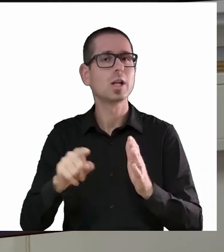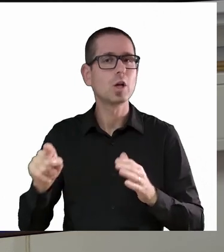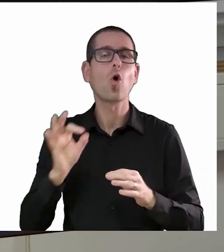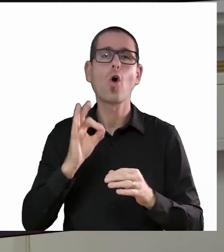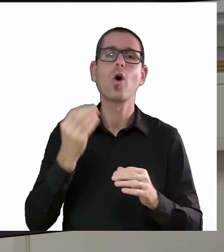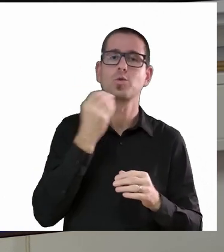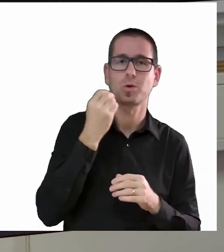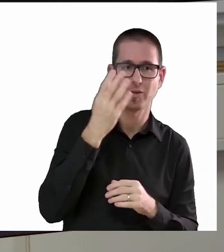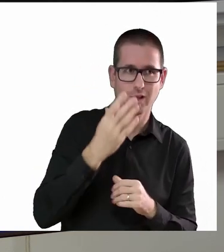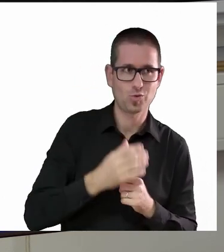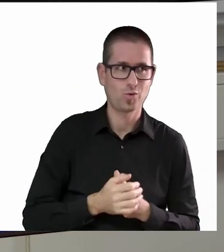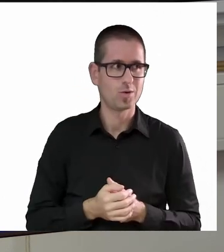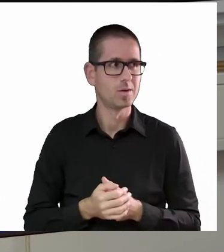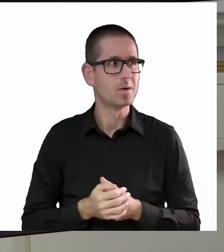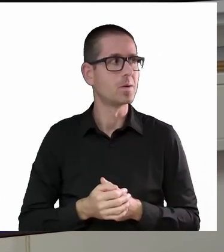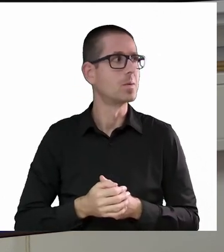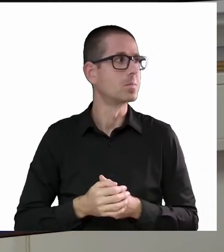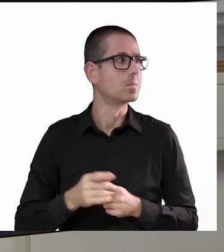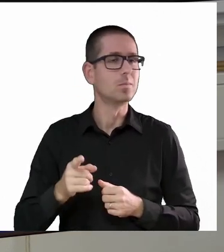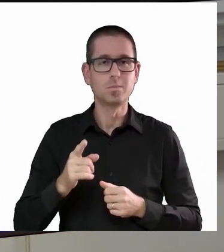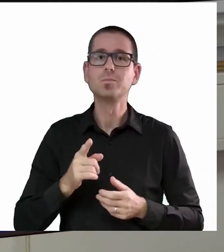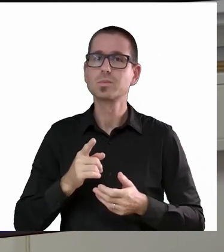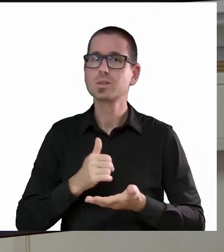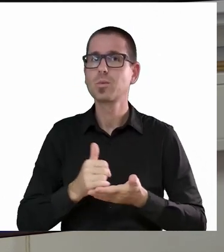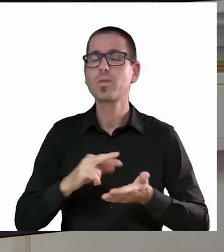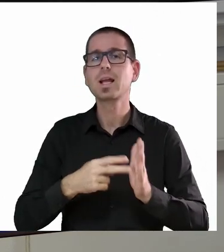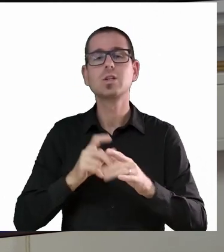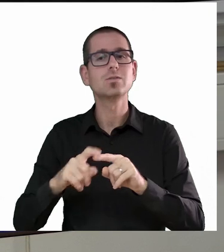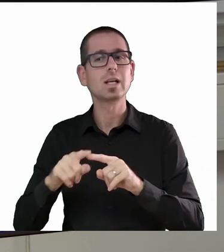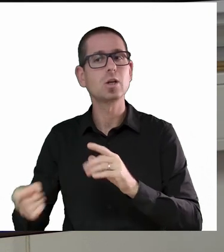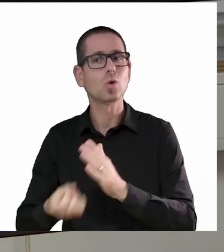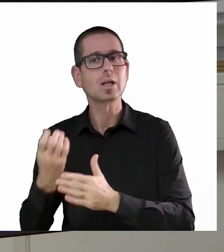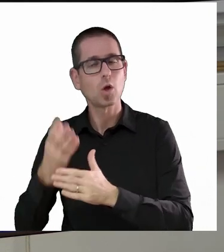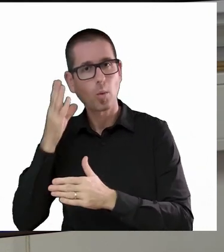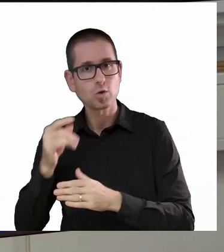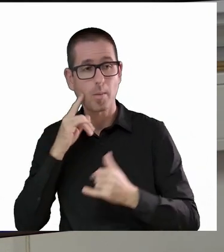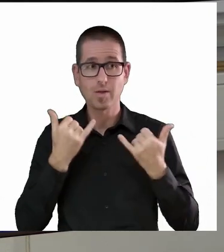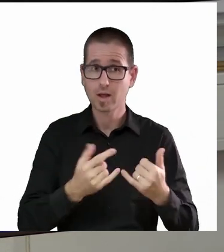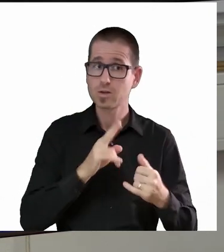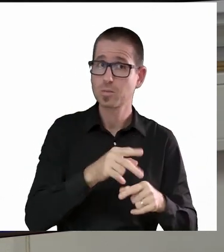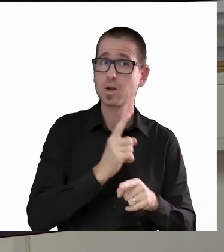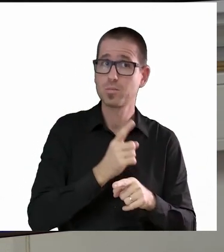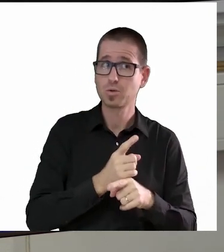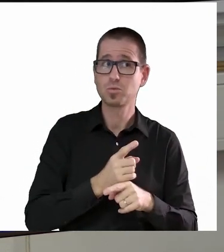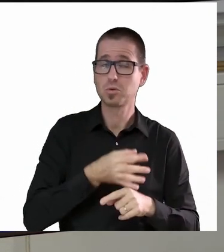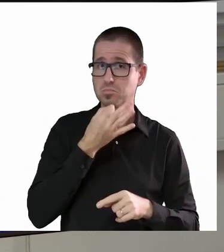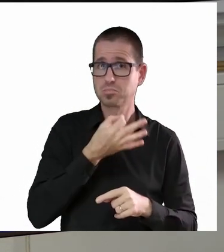education. So it's only about the technical stuff that they're creating, but this time they had some fruitful, I